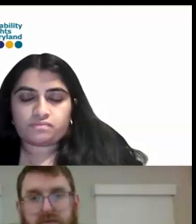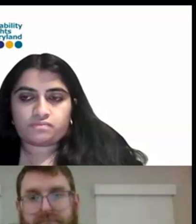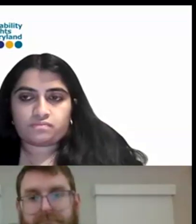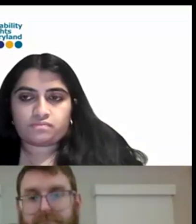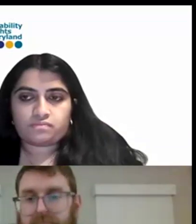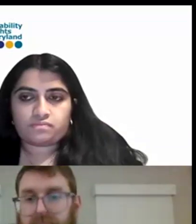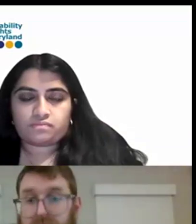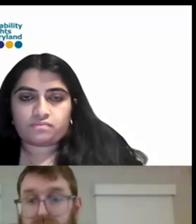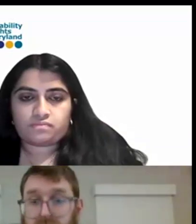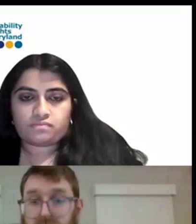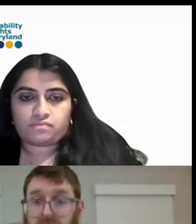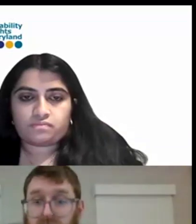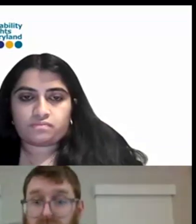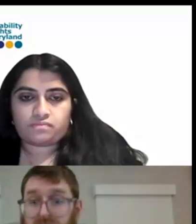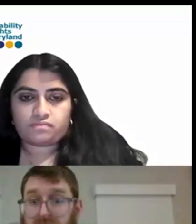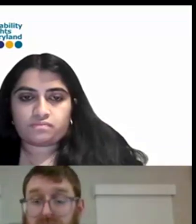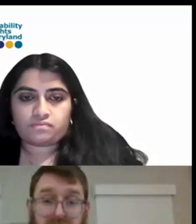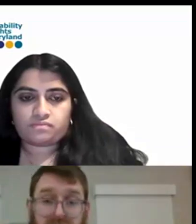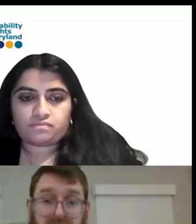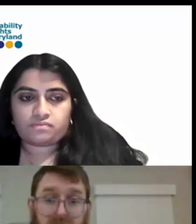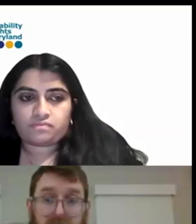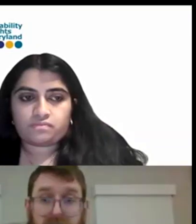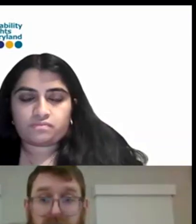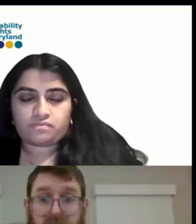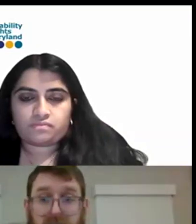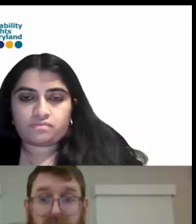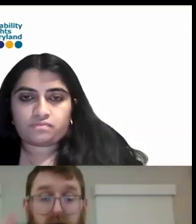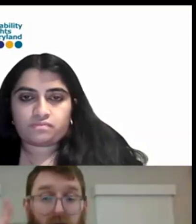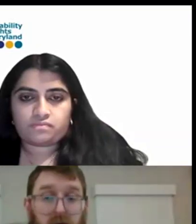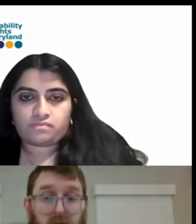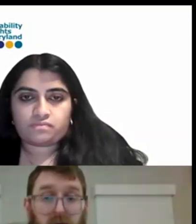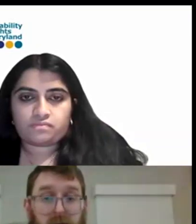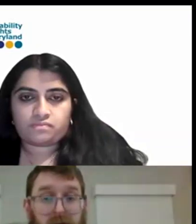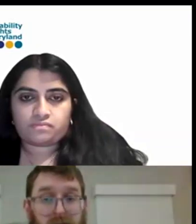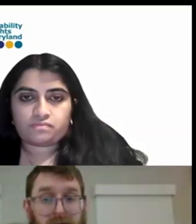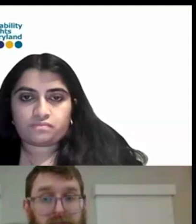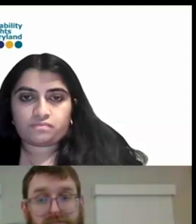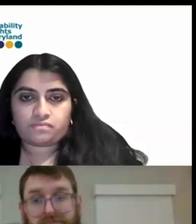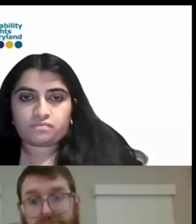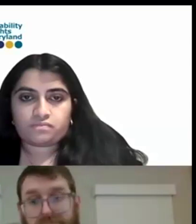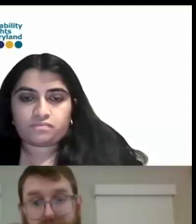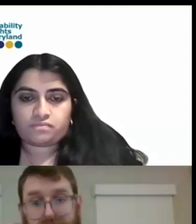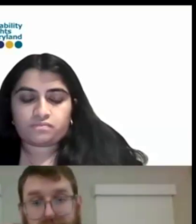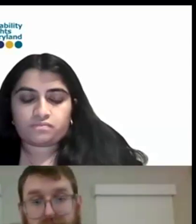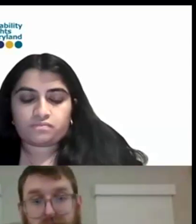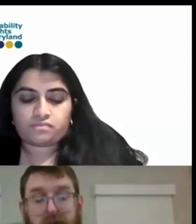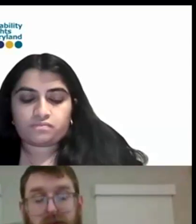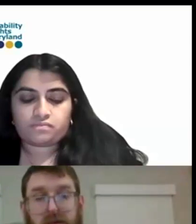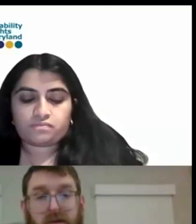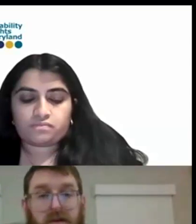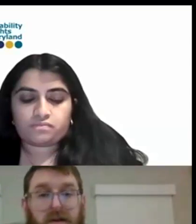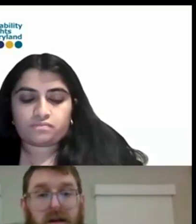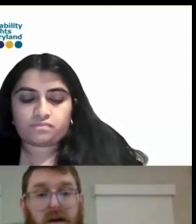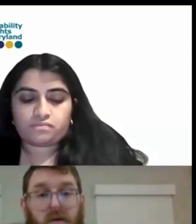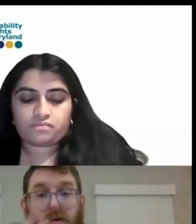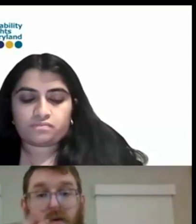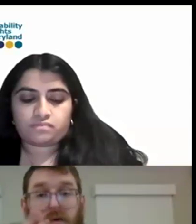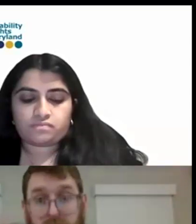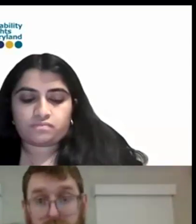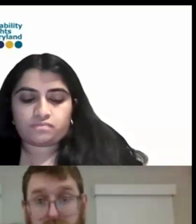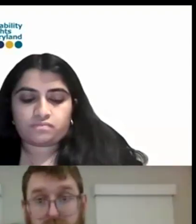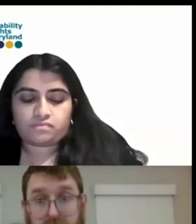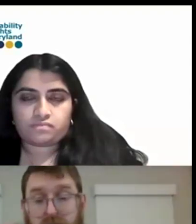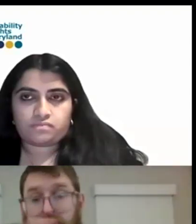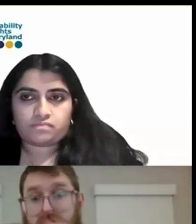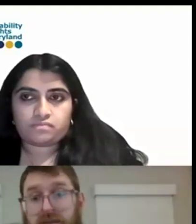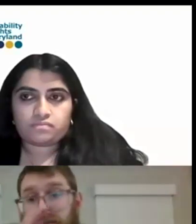The English and Spanish language versions will be archived on the PCR website Transition Times page. Just some